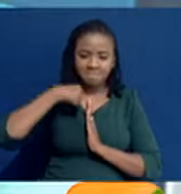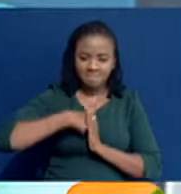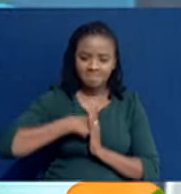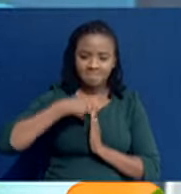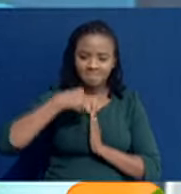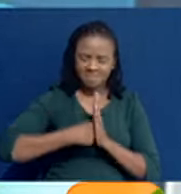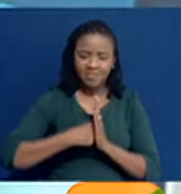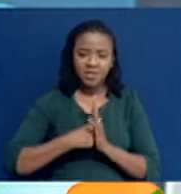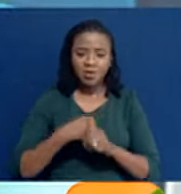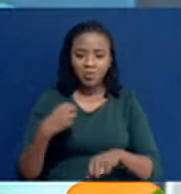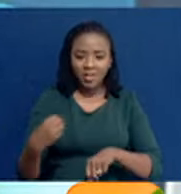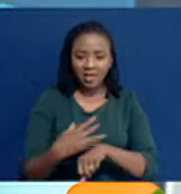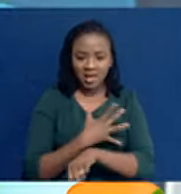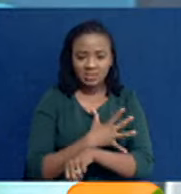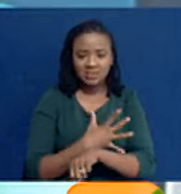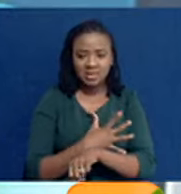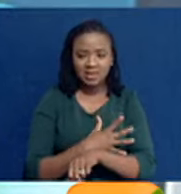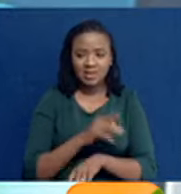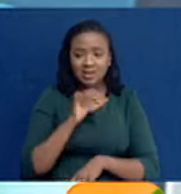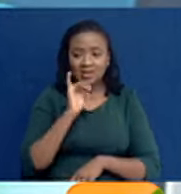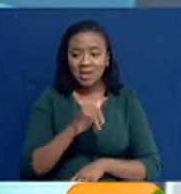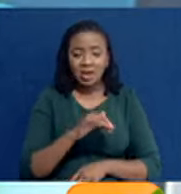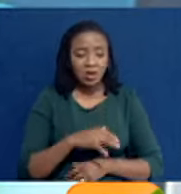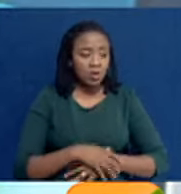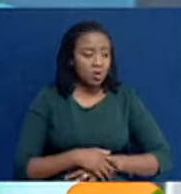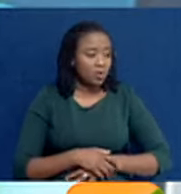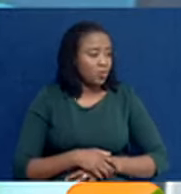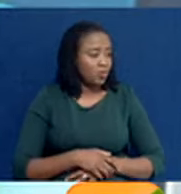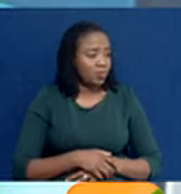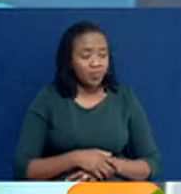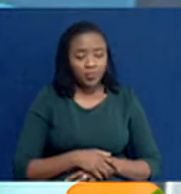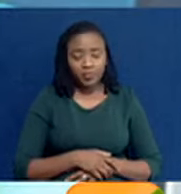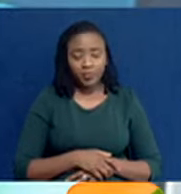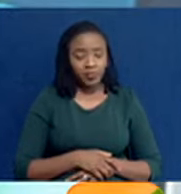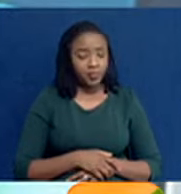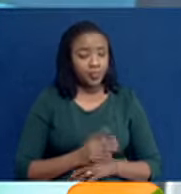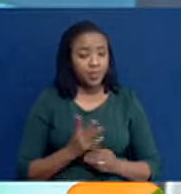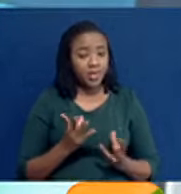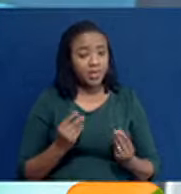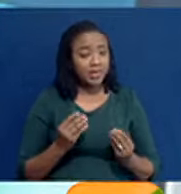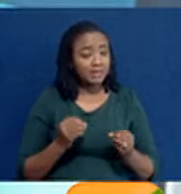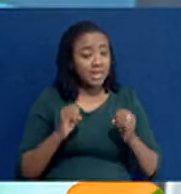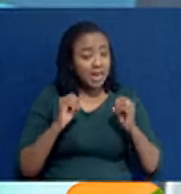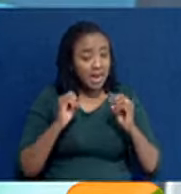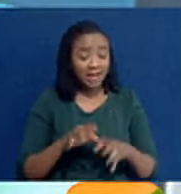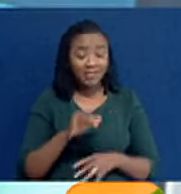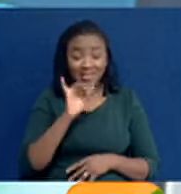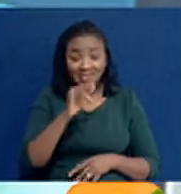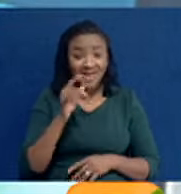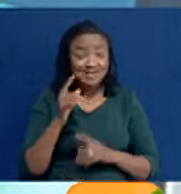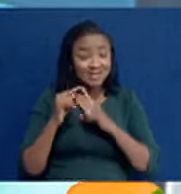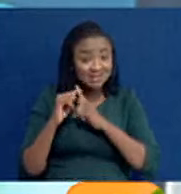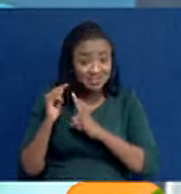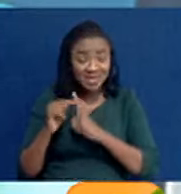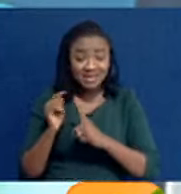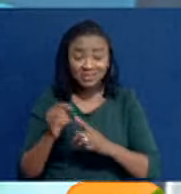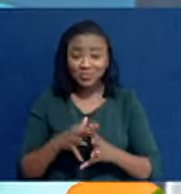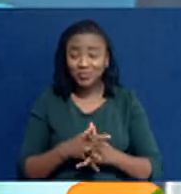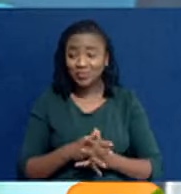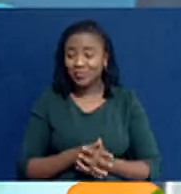heavy. That was quite an experience. Moments of doom,